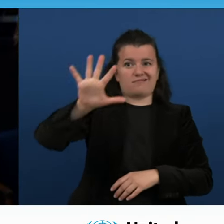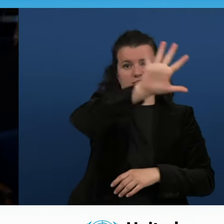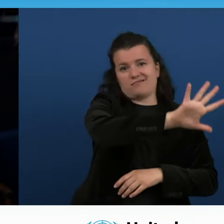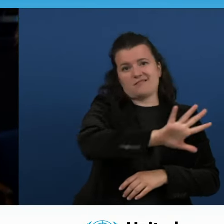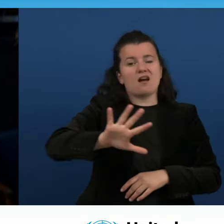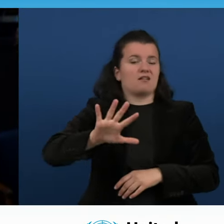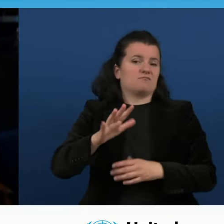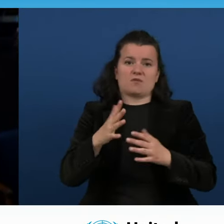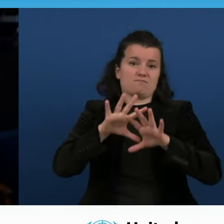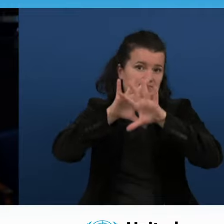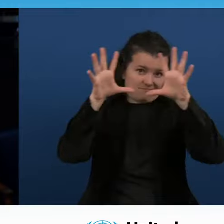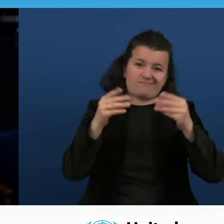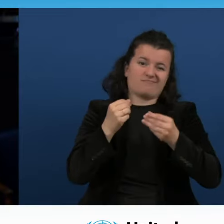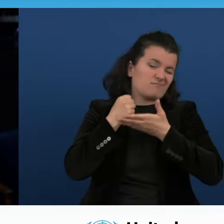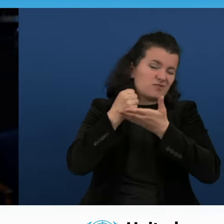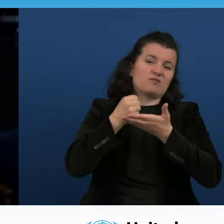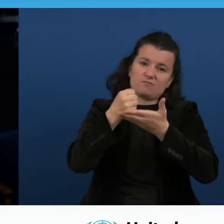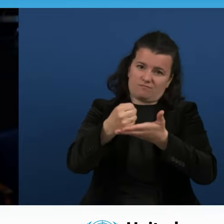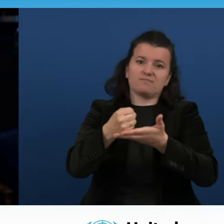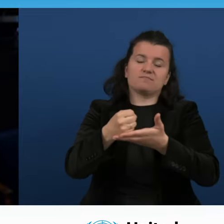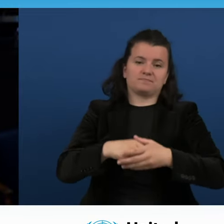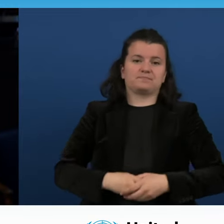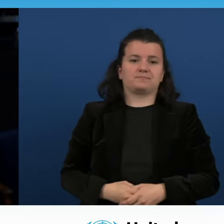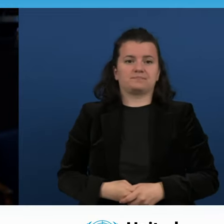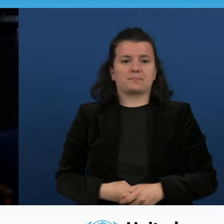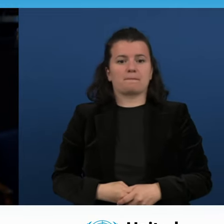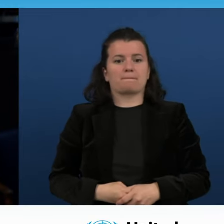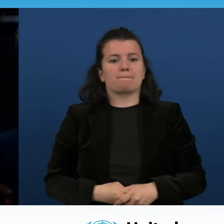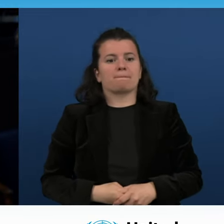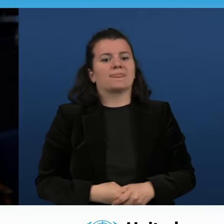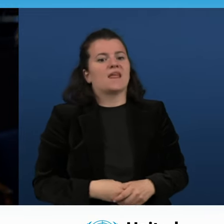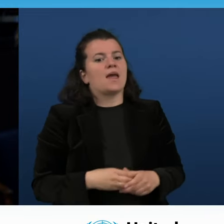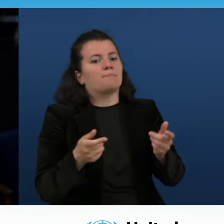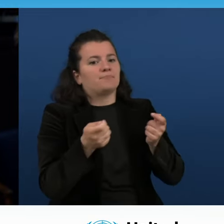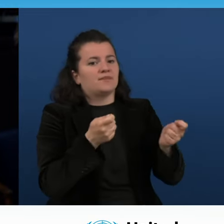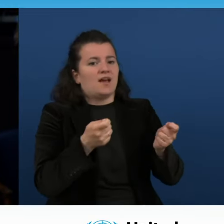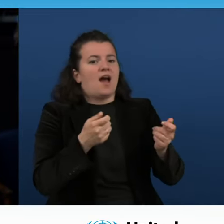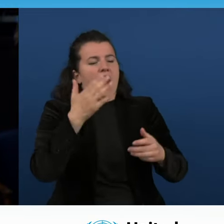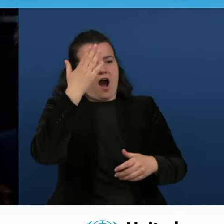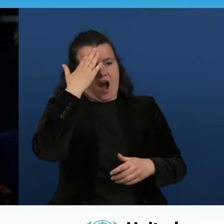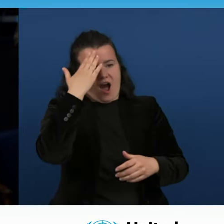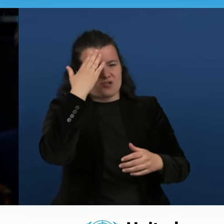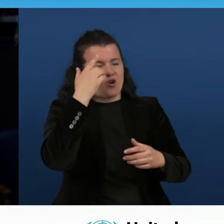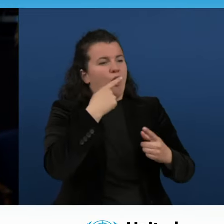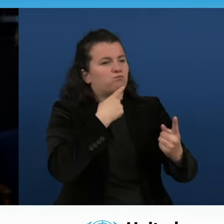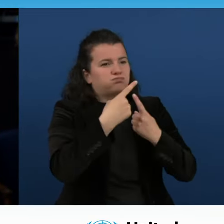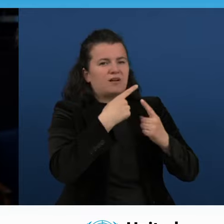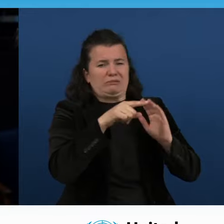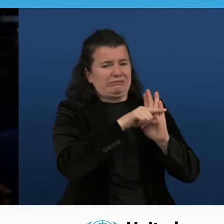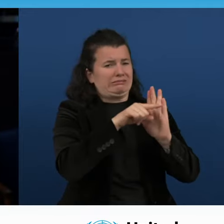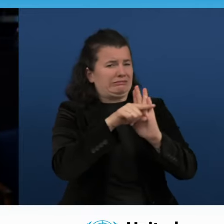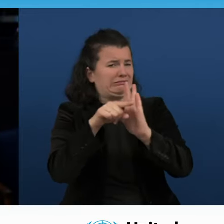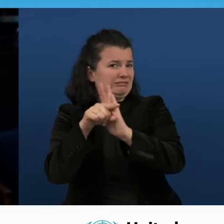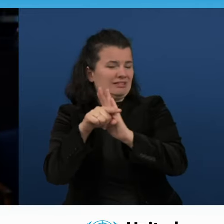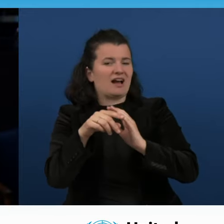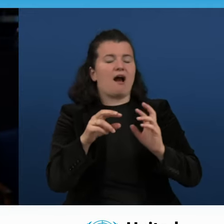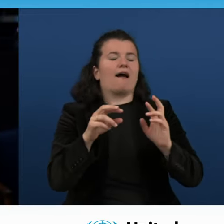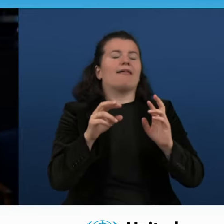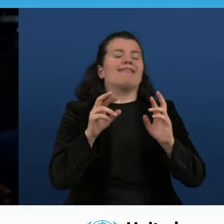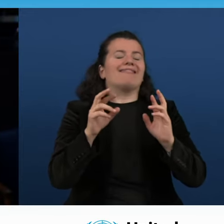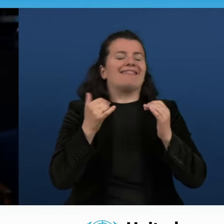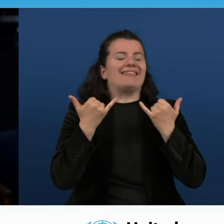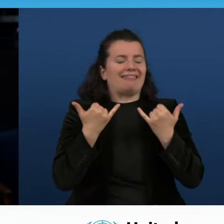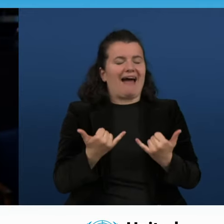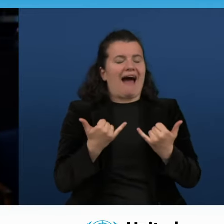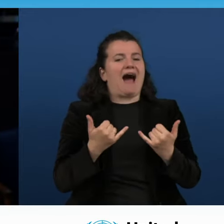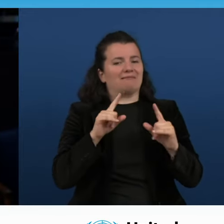I know so far this has been a very pessimistic panel, so I promise the next two questions will be about hope. So, Umaima, I wanted